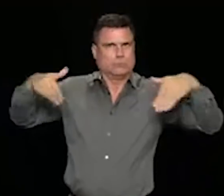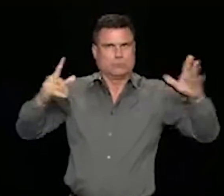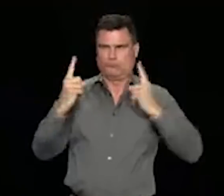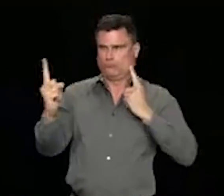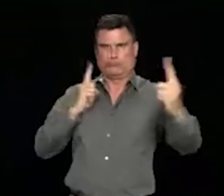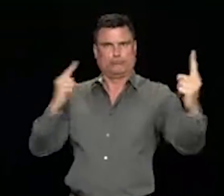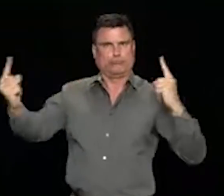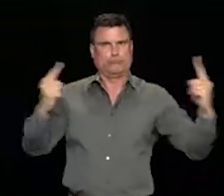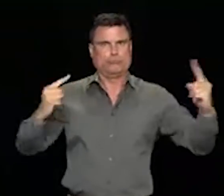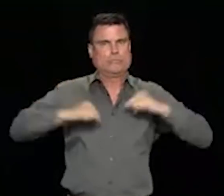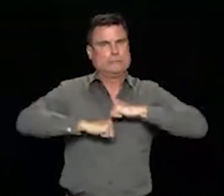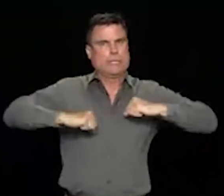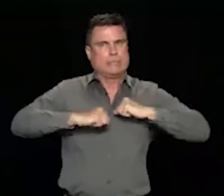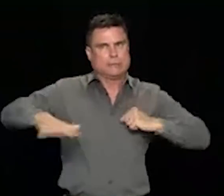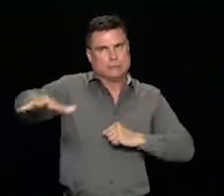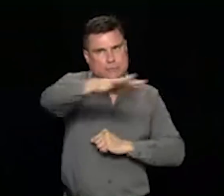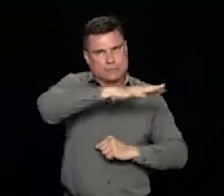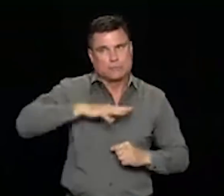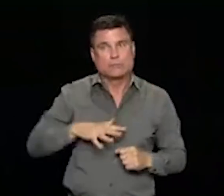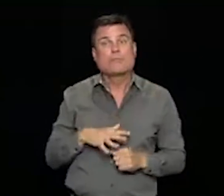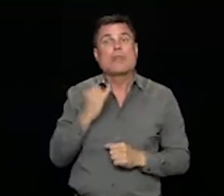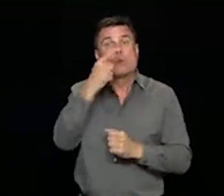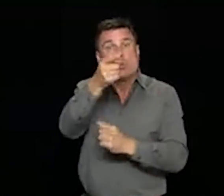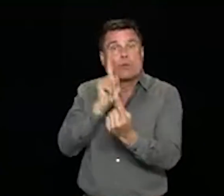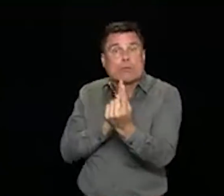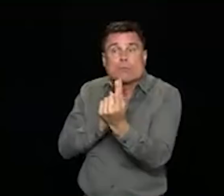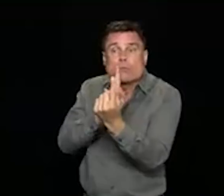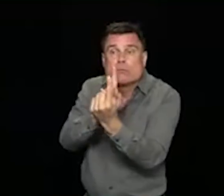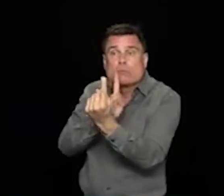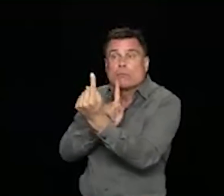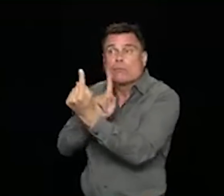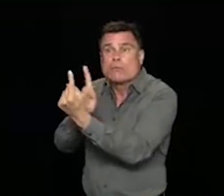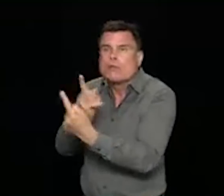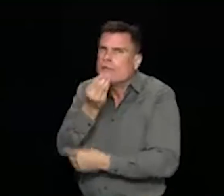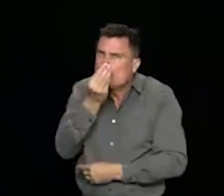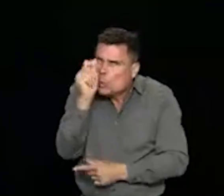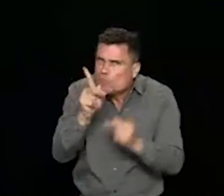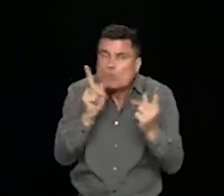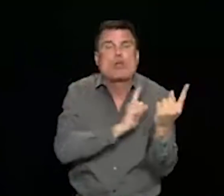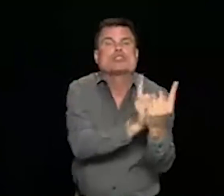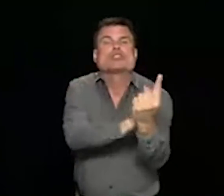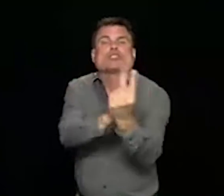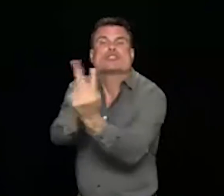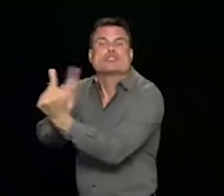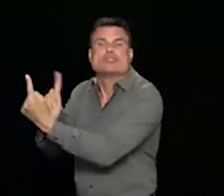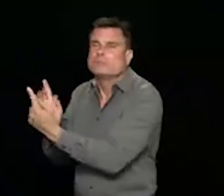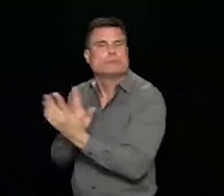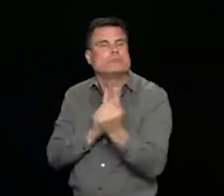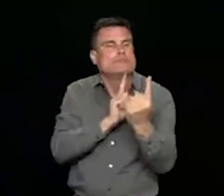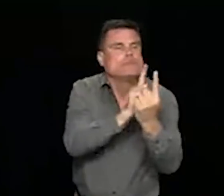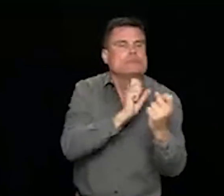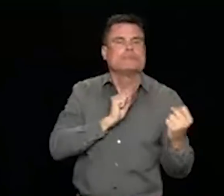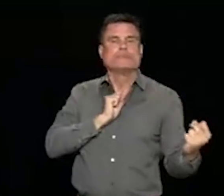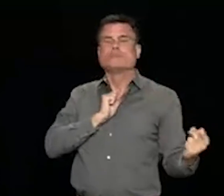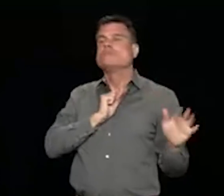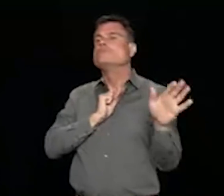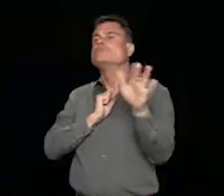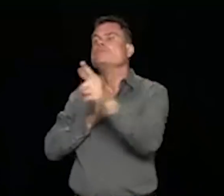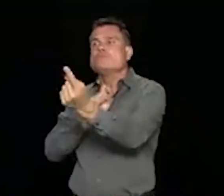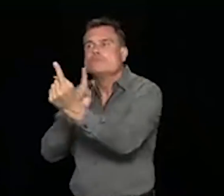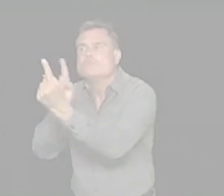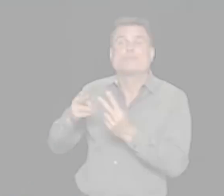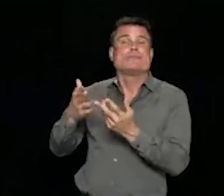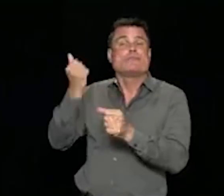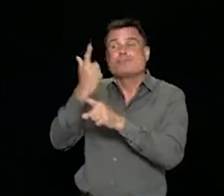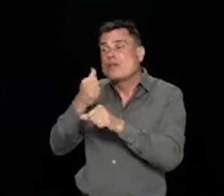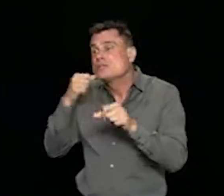each other as we're going through the anxieties of this transition. Continue to be kind and to be calm and to be